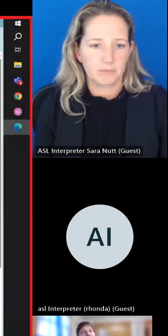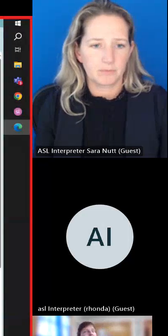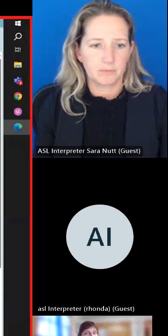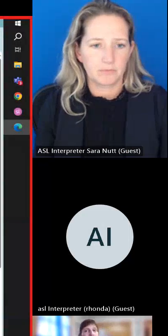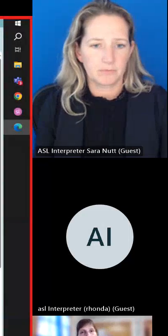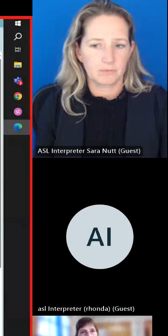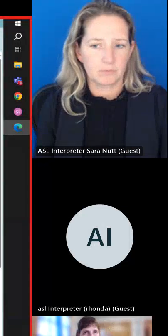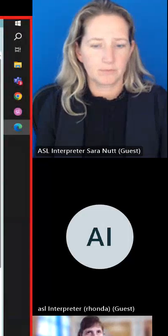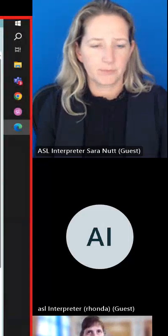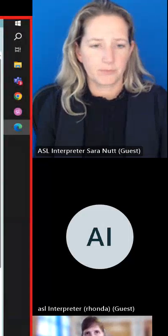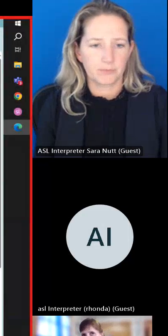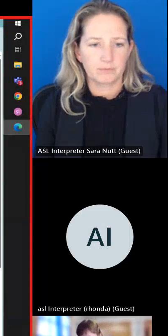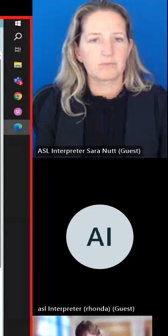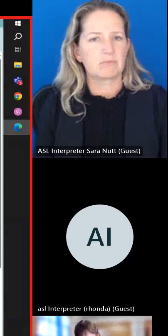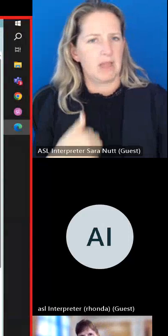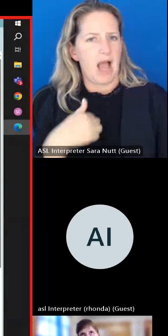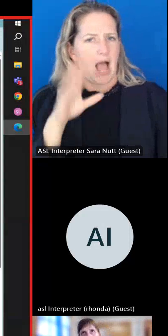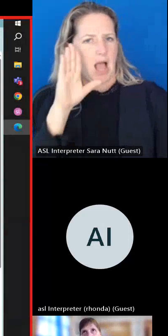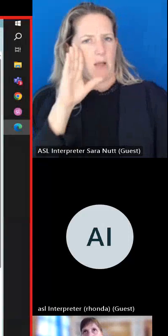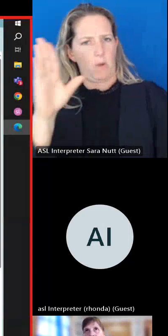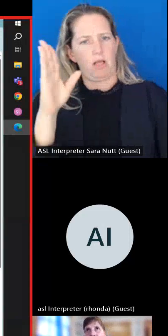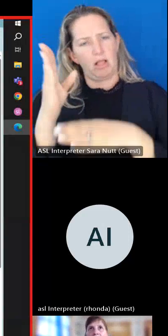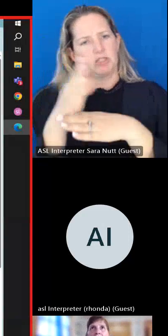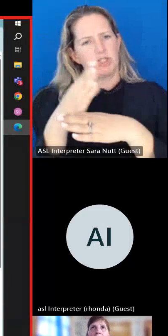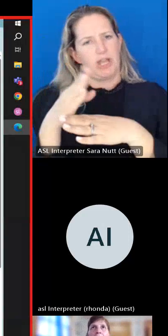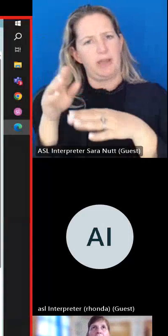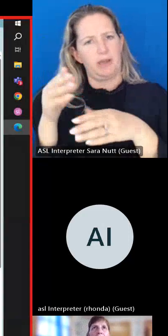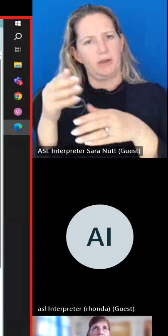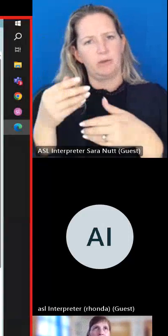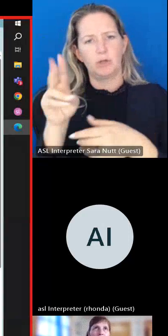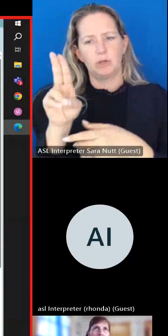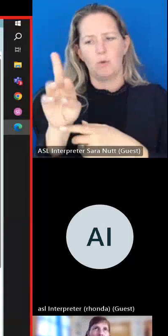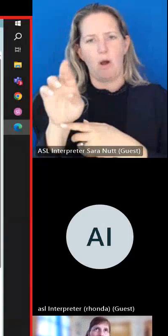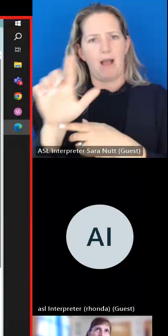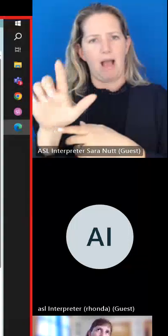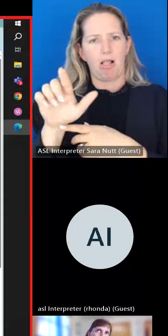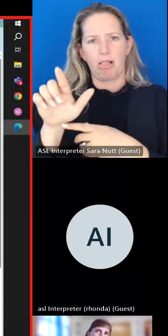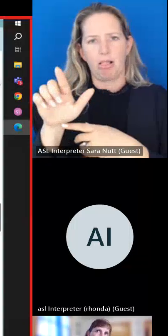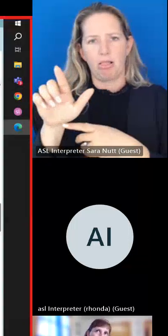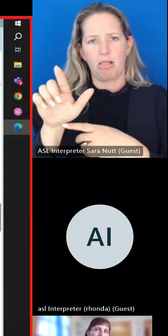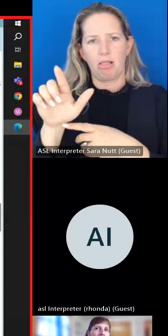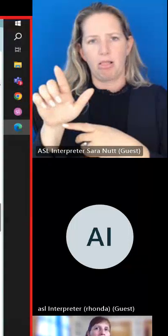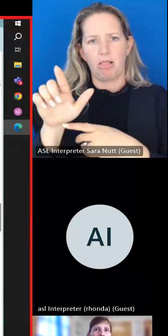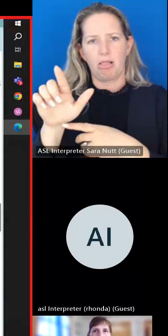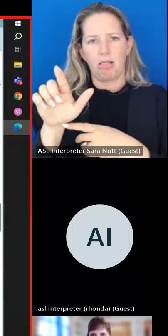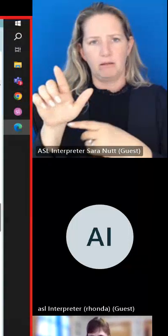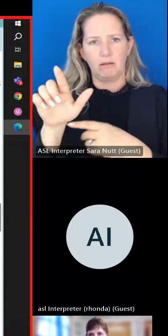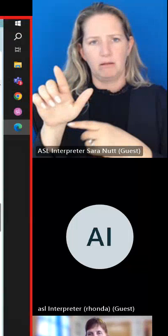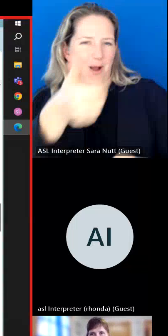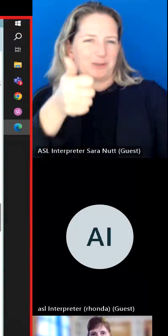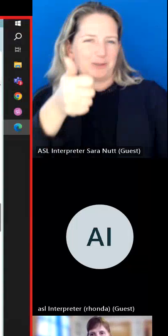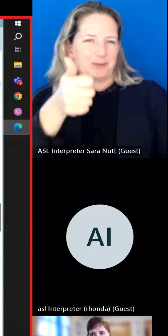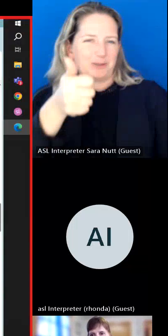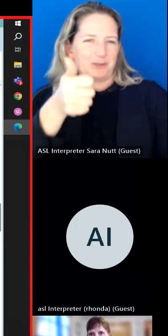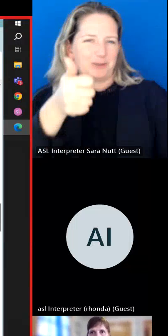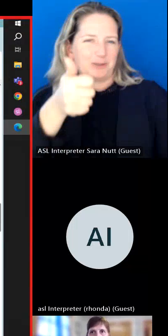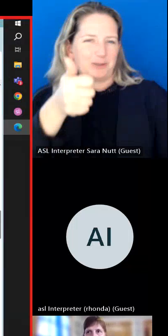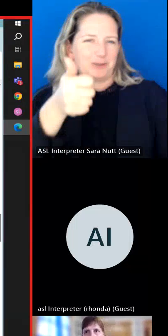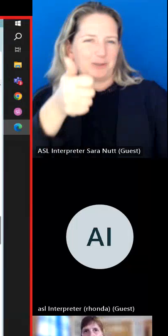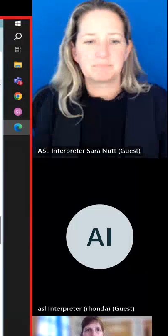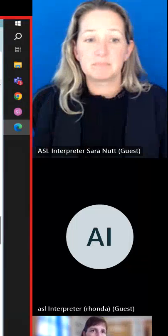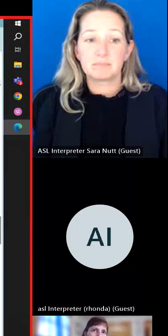And you'll get the URL so you can watch at length if you like. But that was the